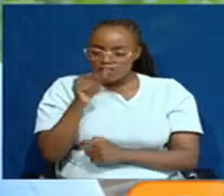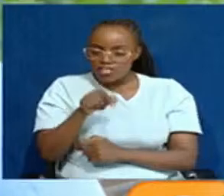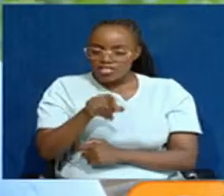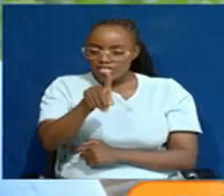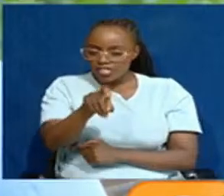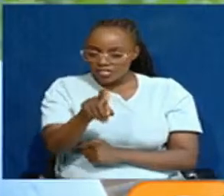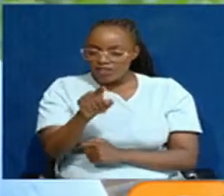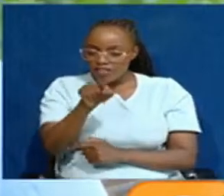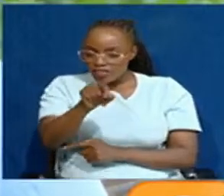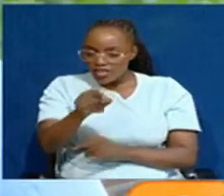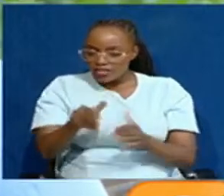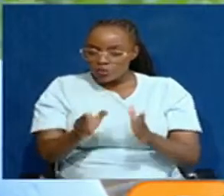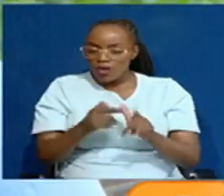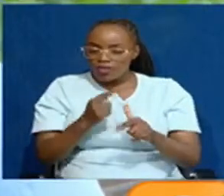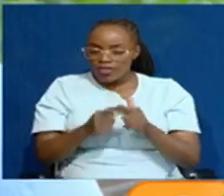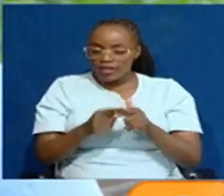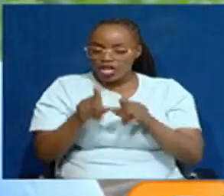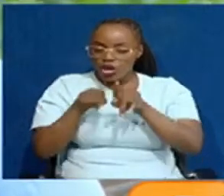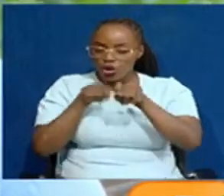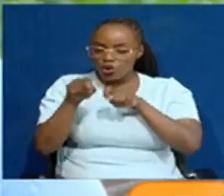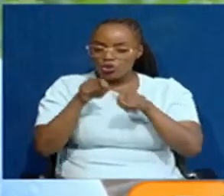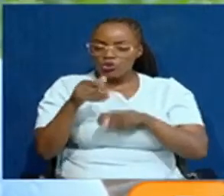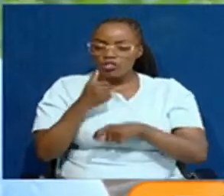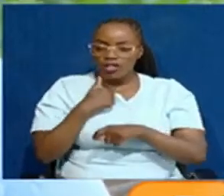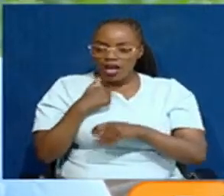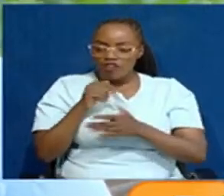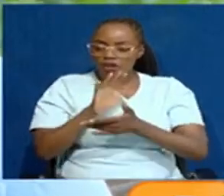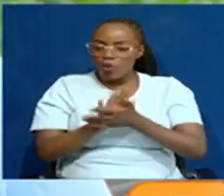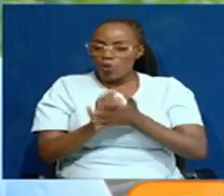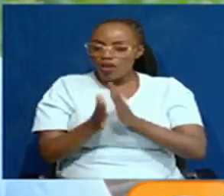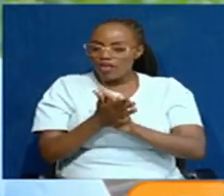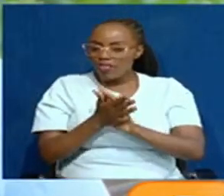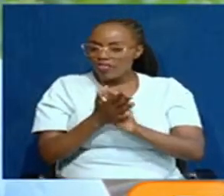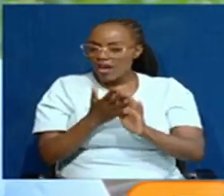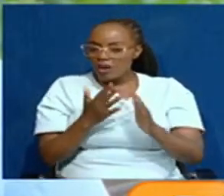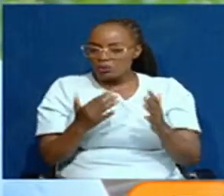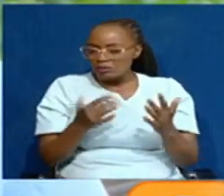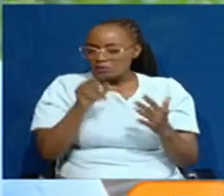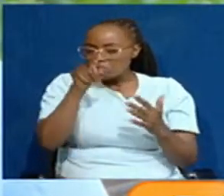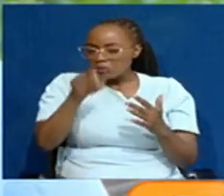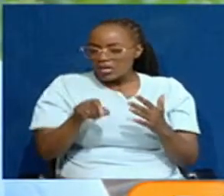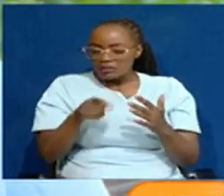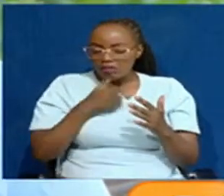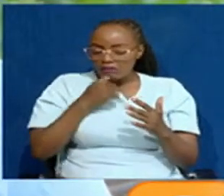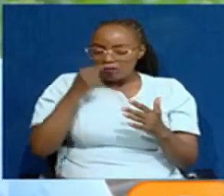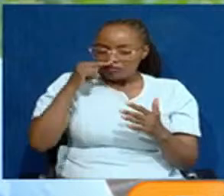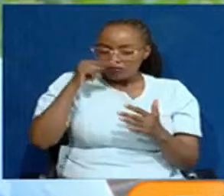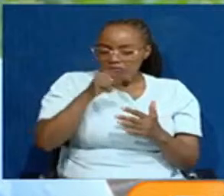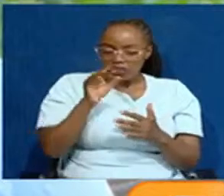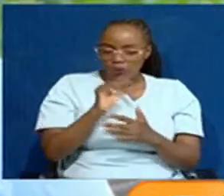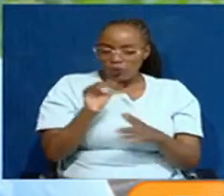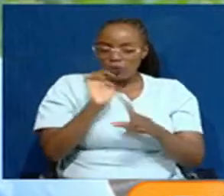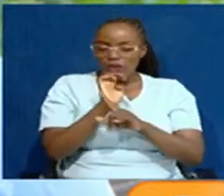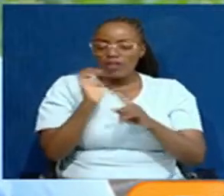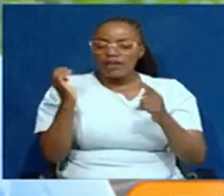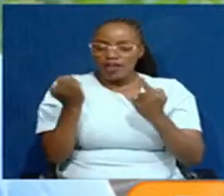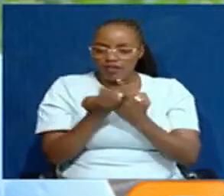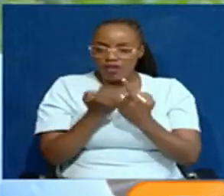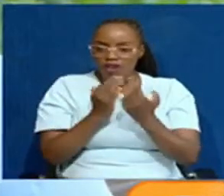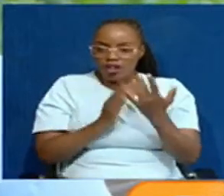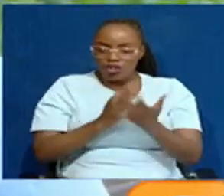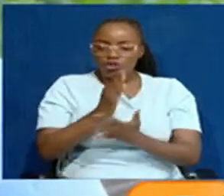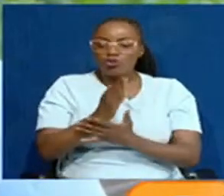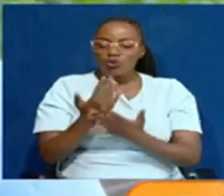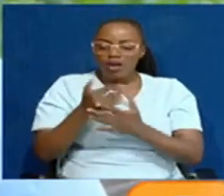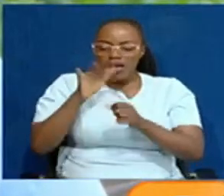insects, and that way you have a control without necessarily interfering with the environment by very